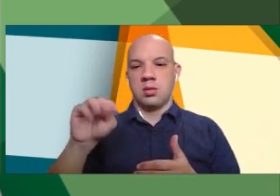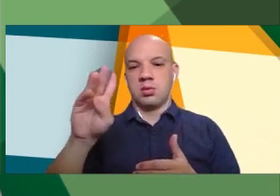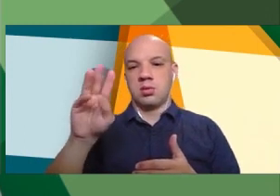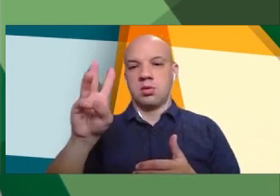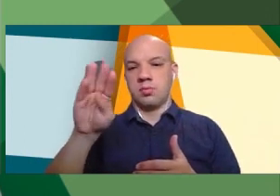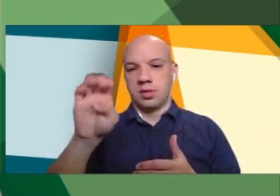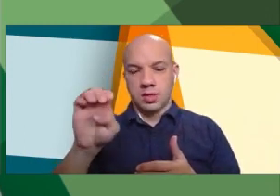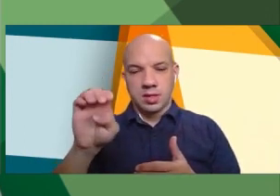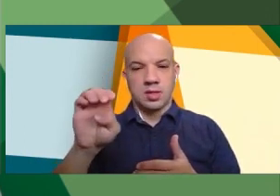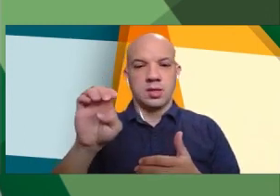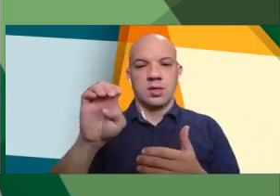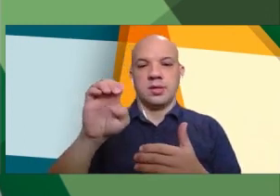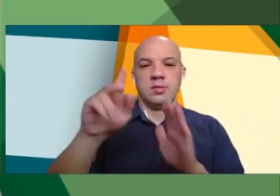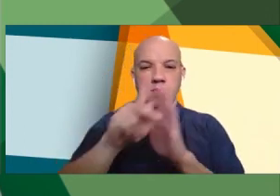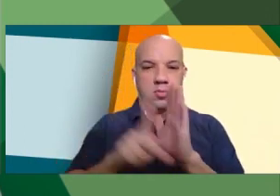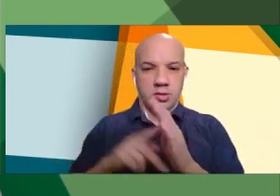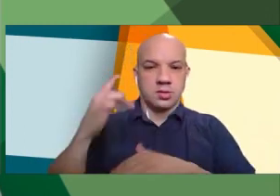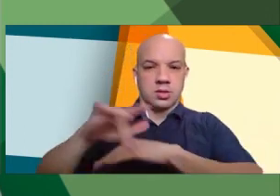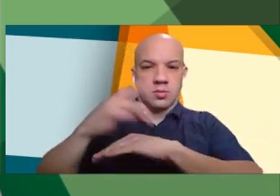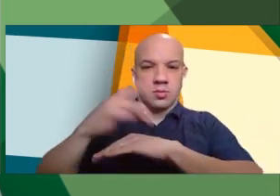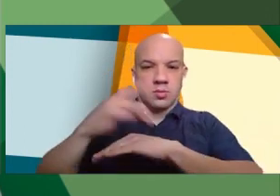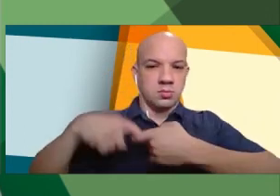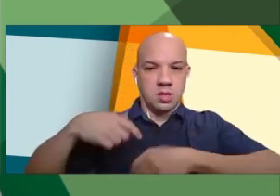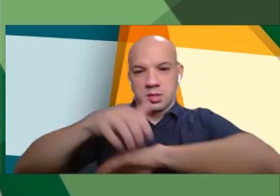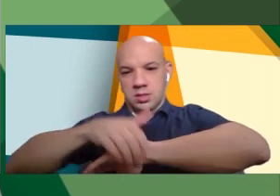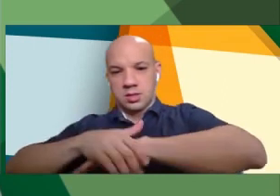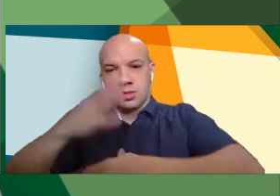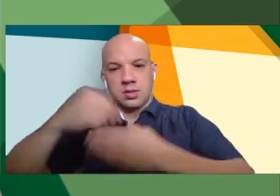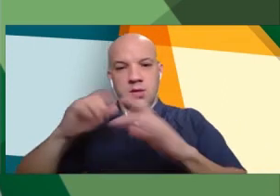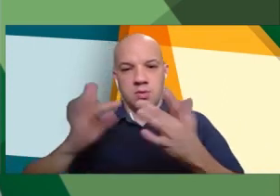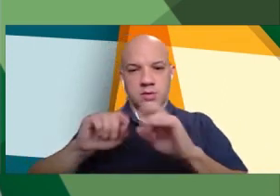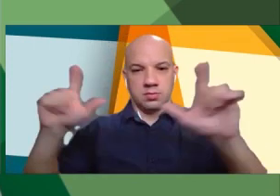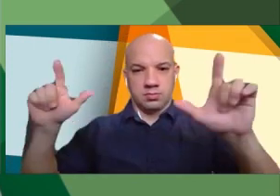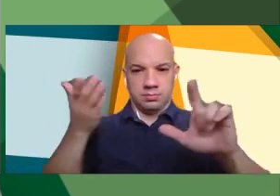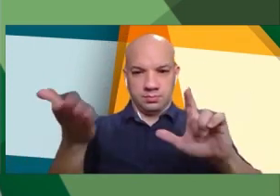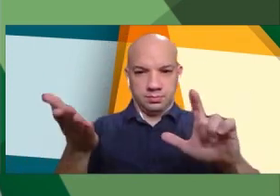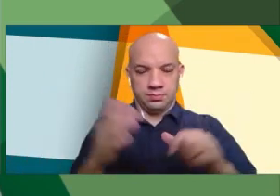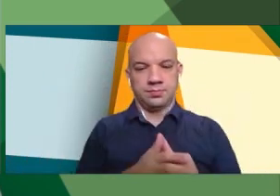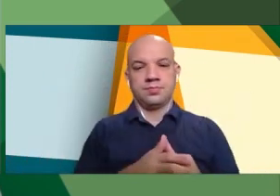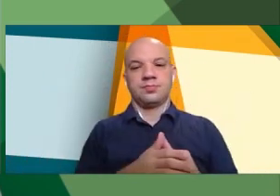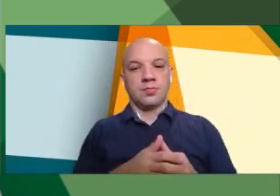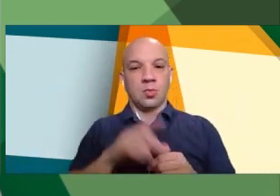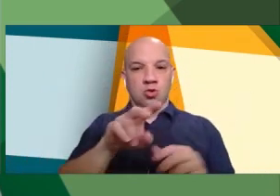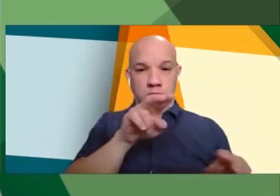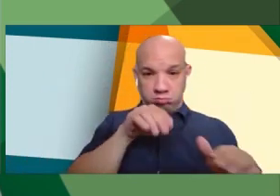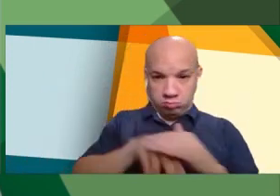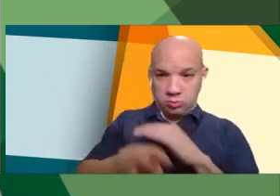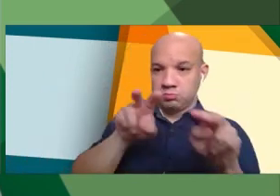English as well as in Spanish in our website. So you should go there